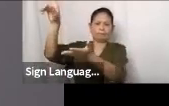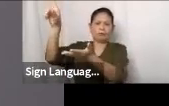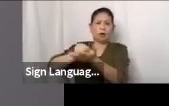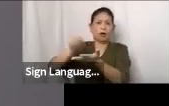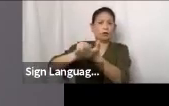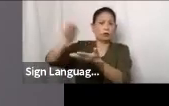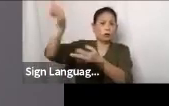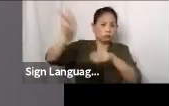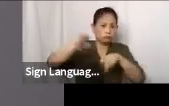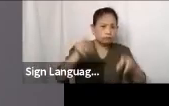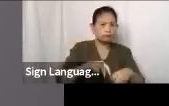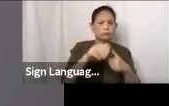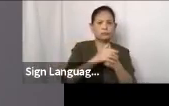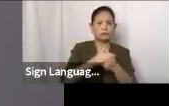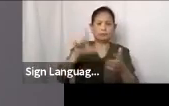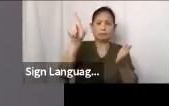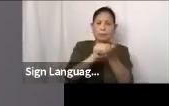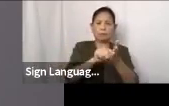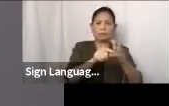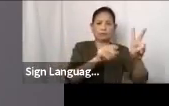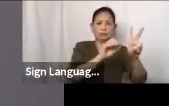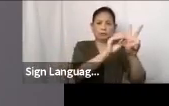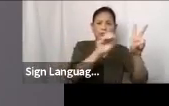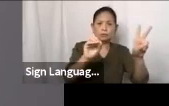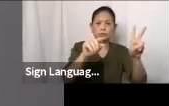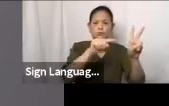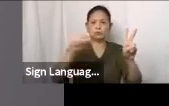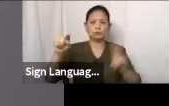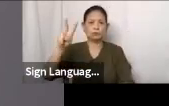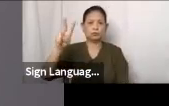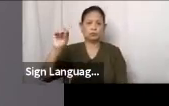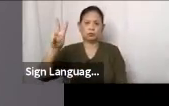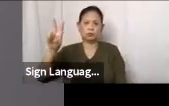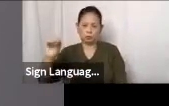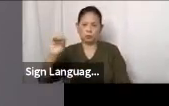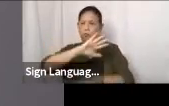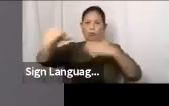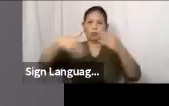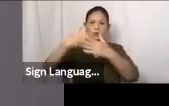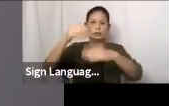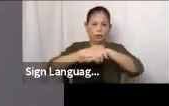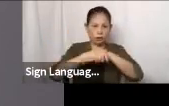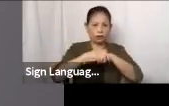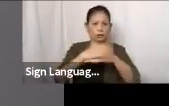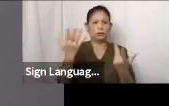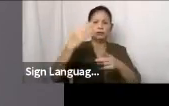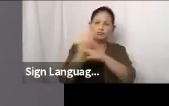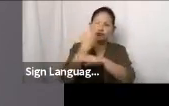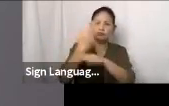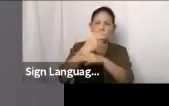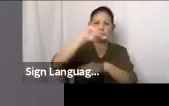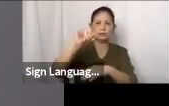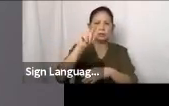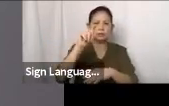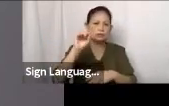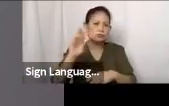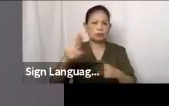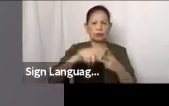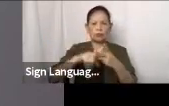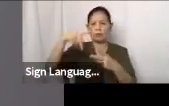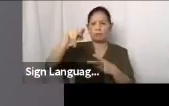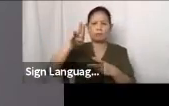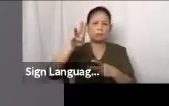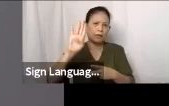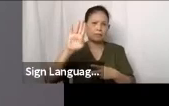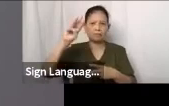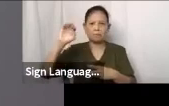and 2020 in English. JSTOR, PubMed, and Google search were done to find out articles on